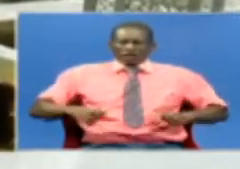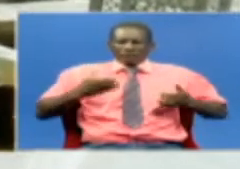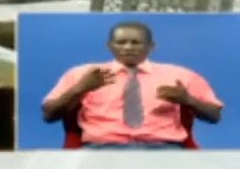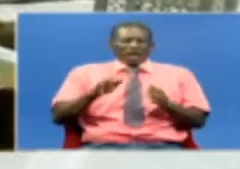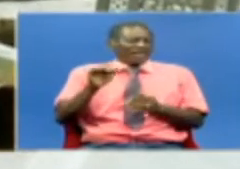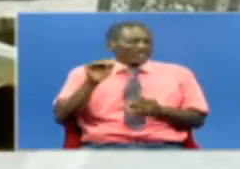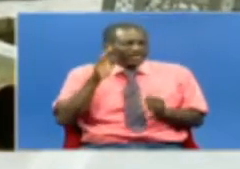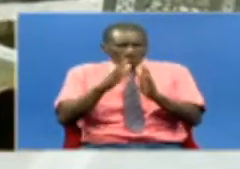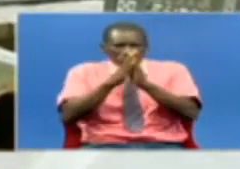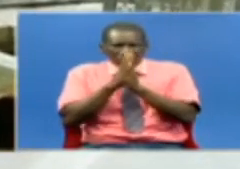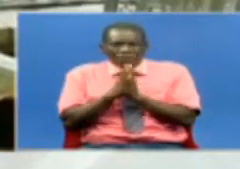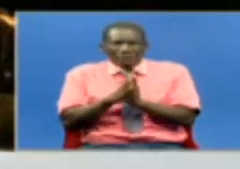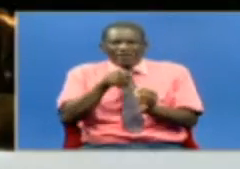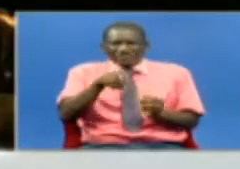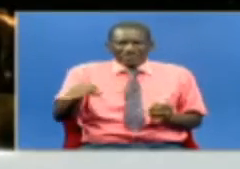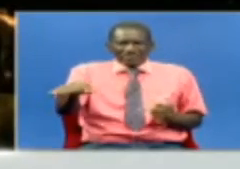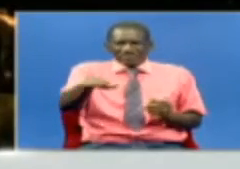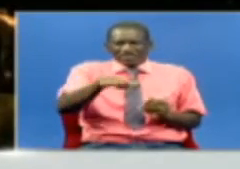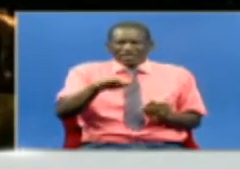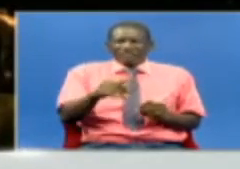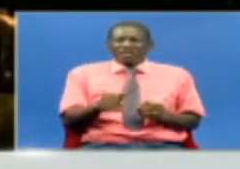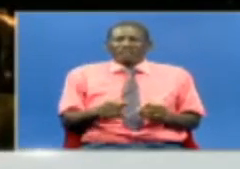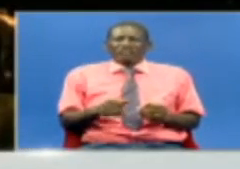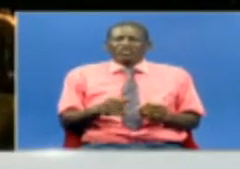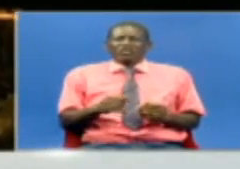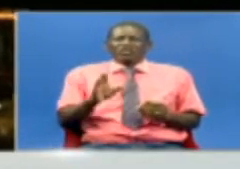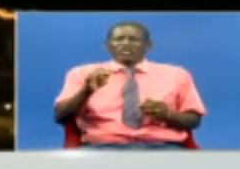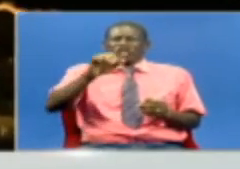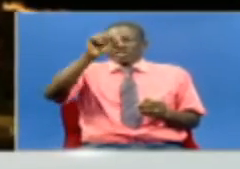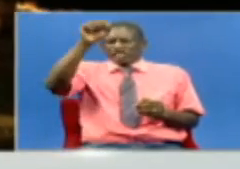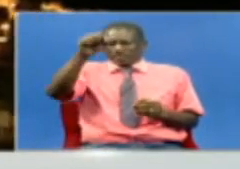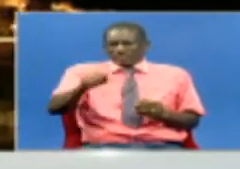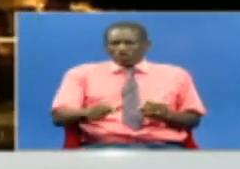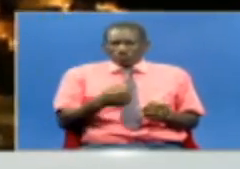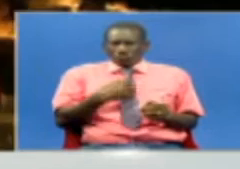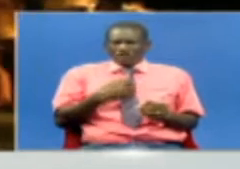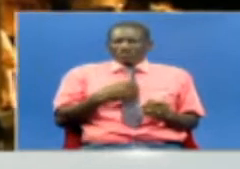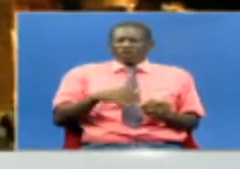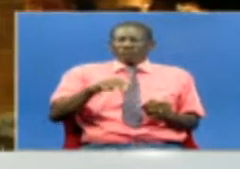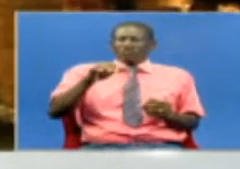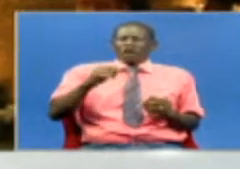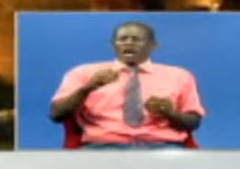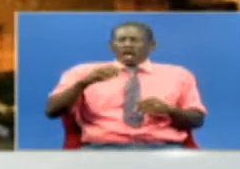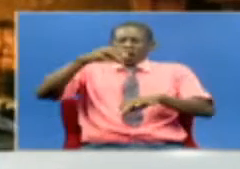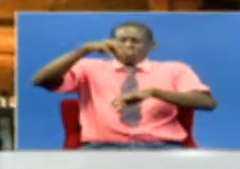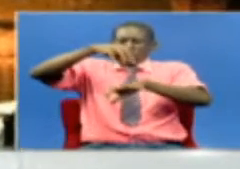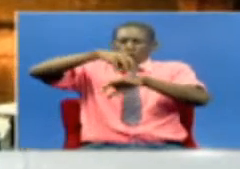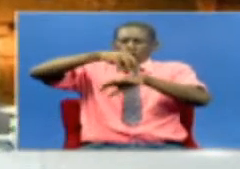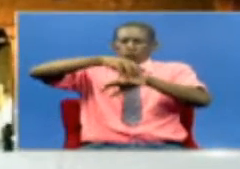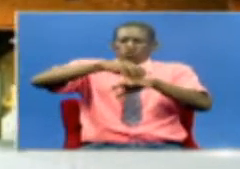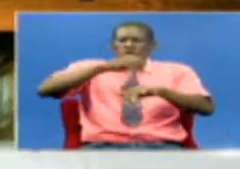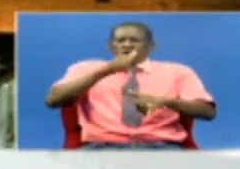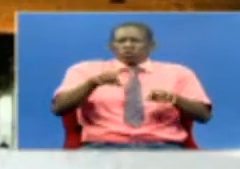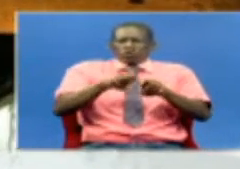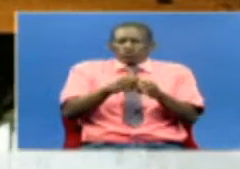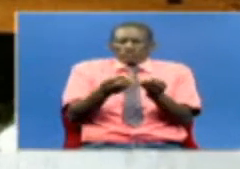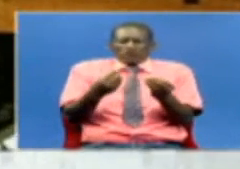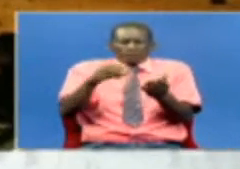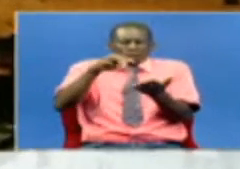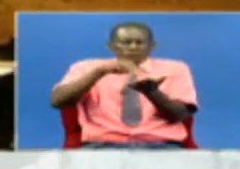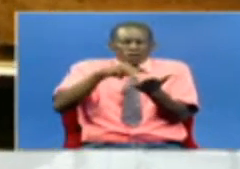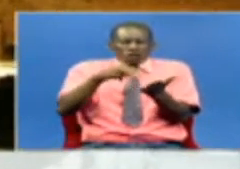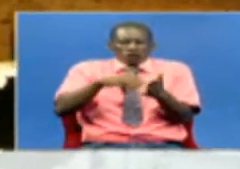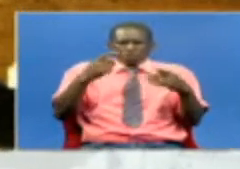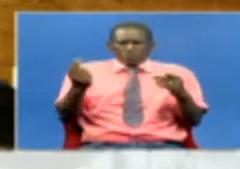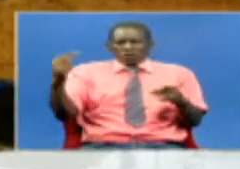prayers at this place. Towards the south is the Al-Aqsa Mosque, which also attracts millions of